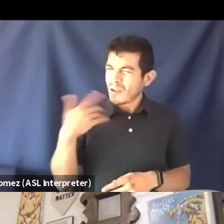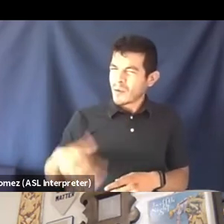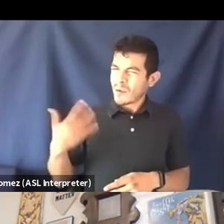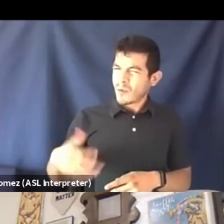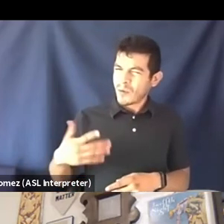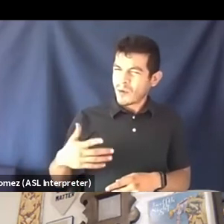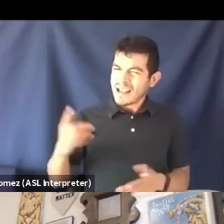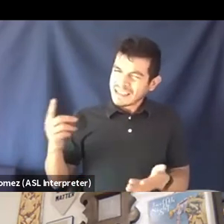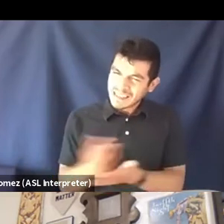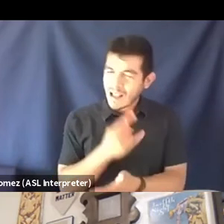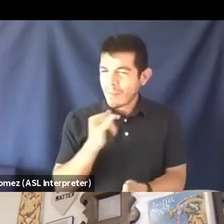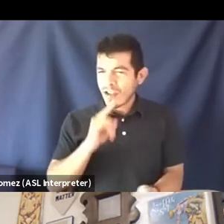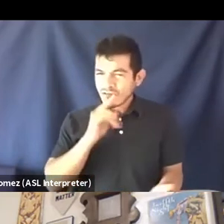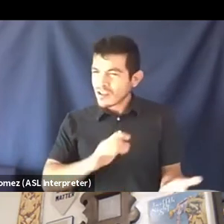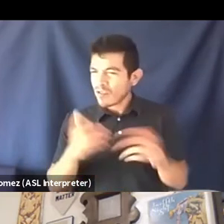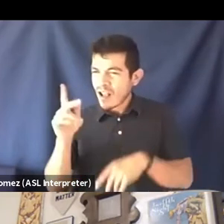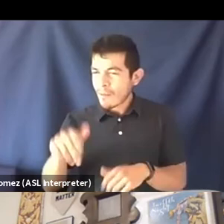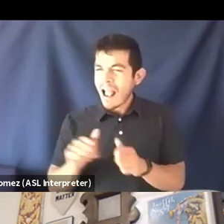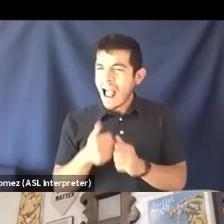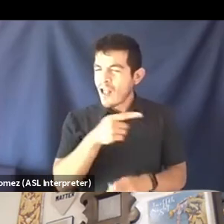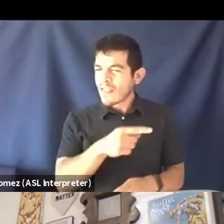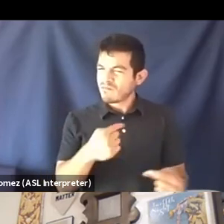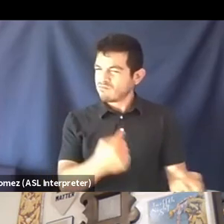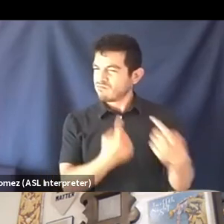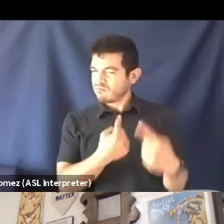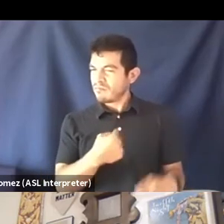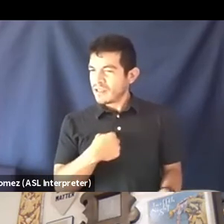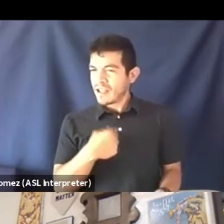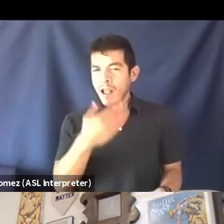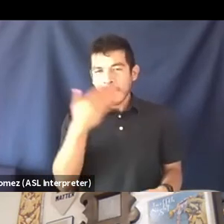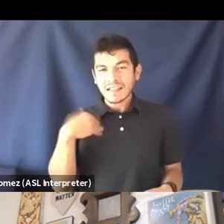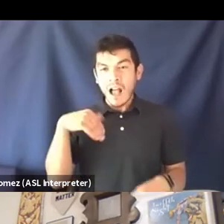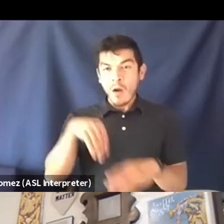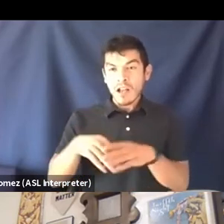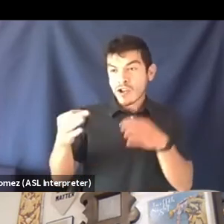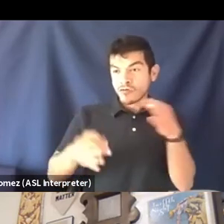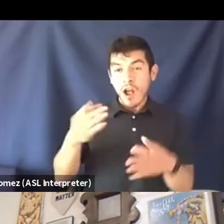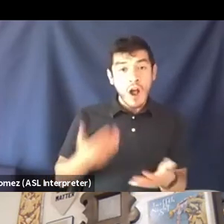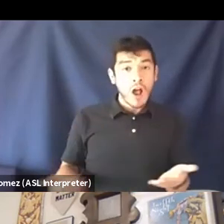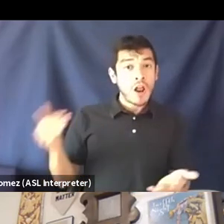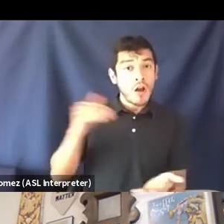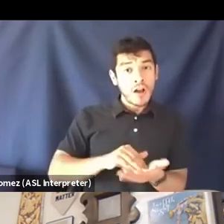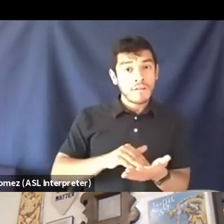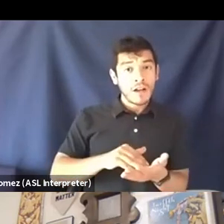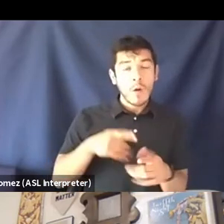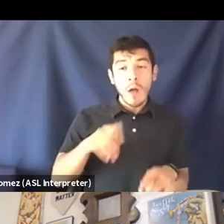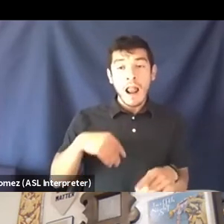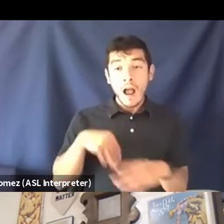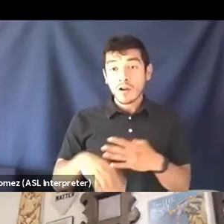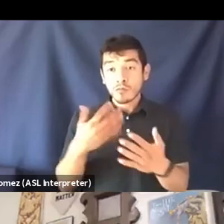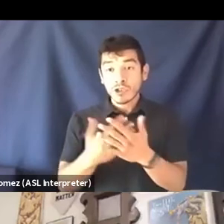really messed up how they were doing me, because I was on trial all over again for while I was in prison. It really